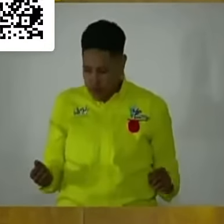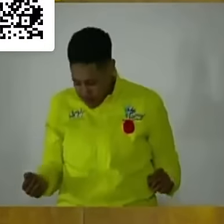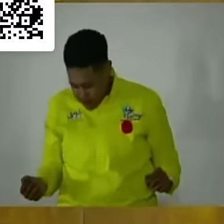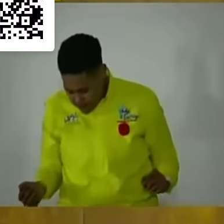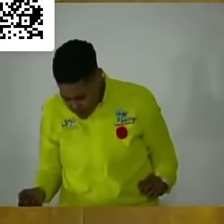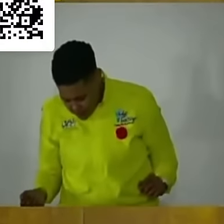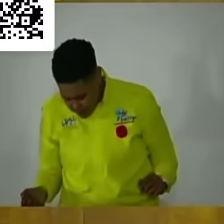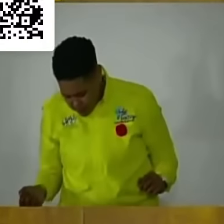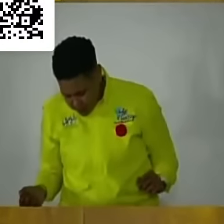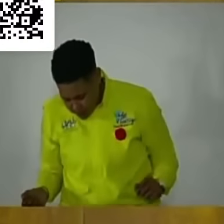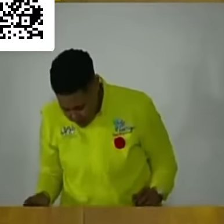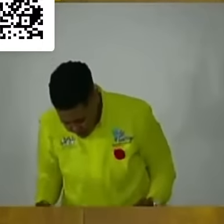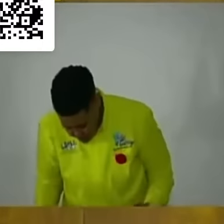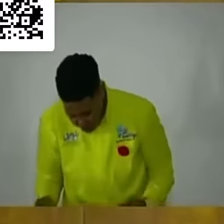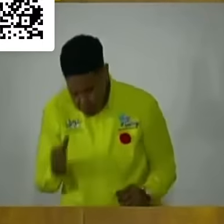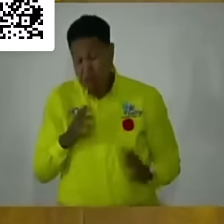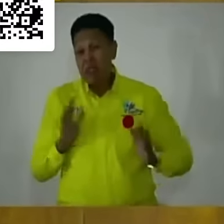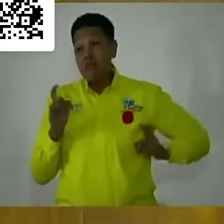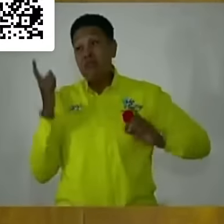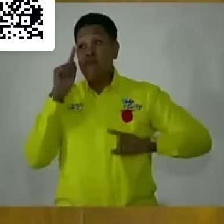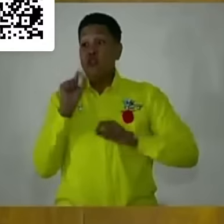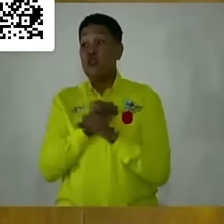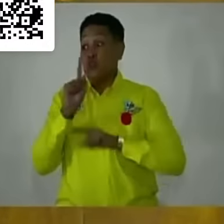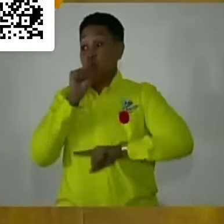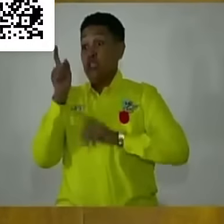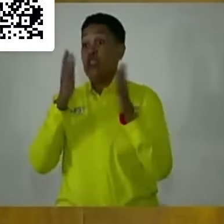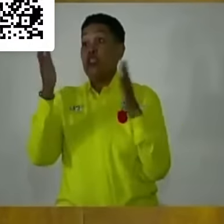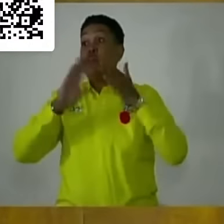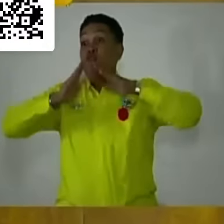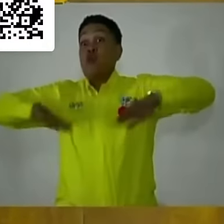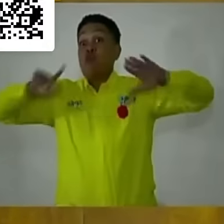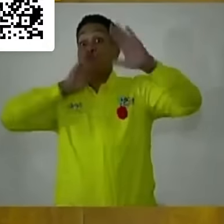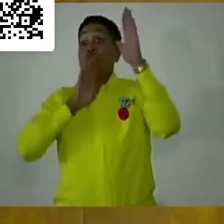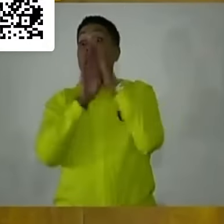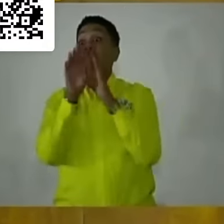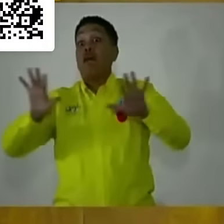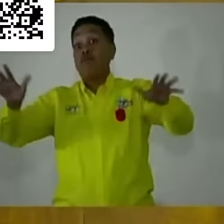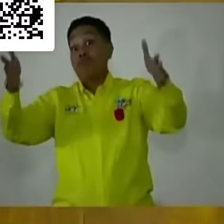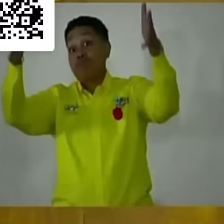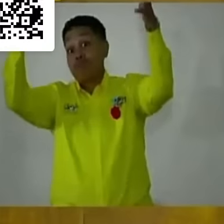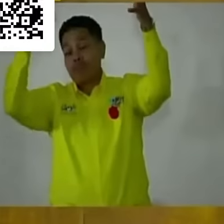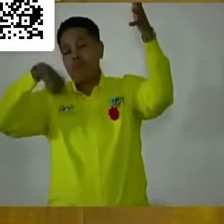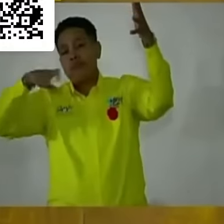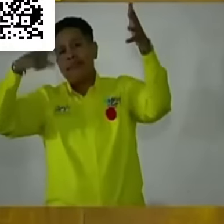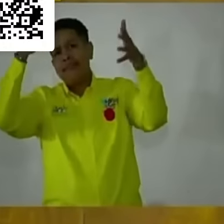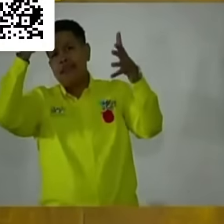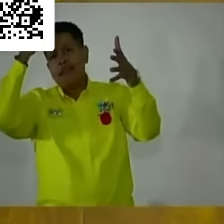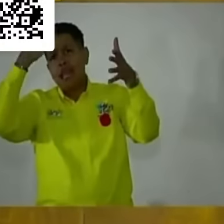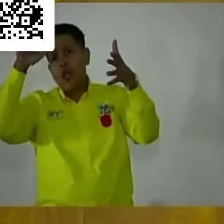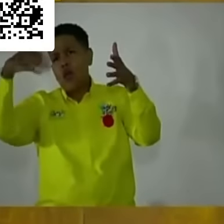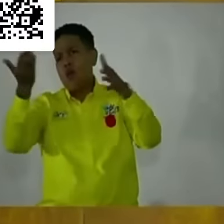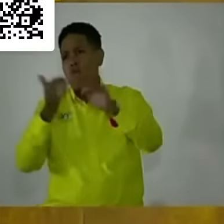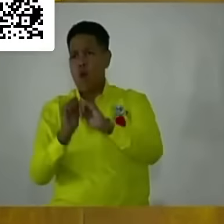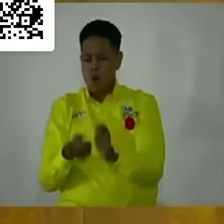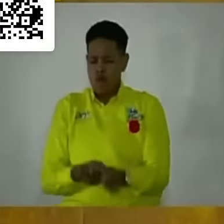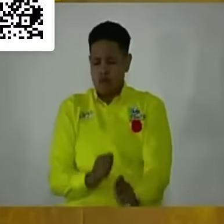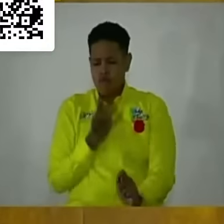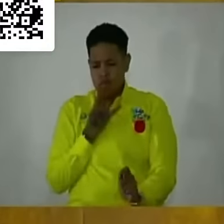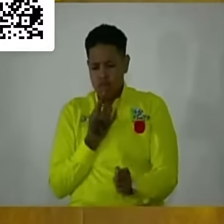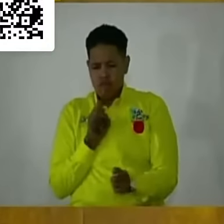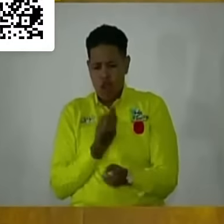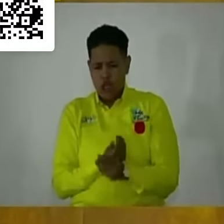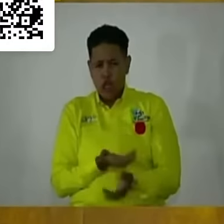Speaker, in order for us to really serve the communities and develop them, we need to rethink how mining is taking